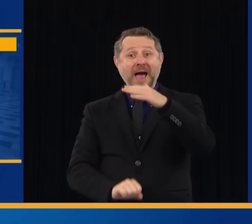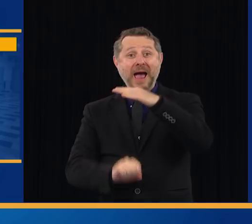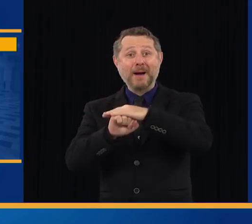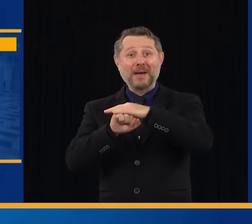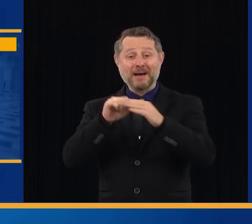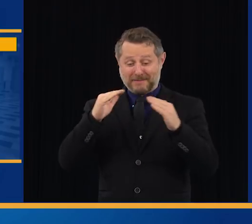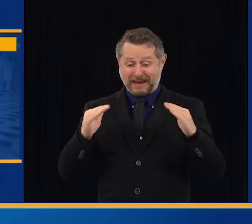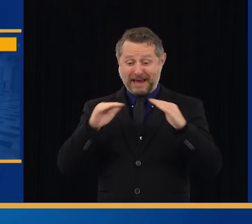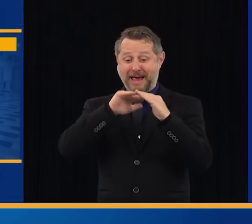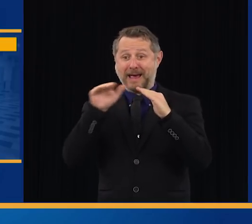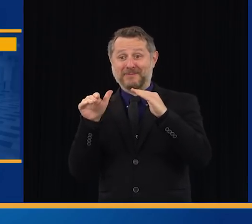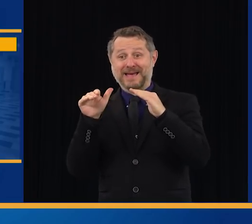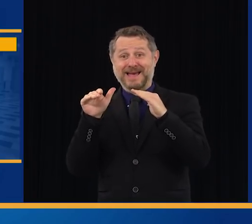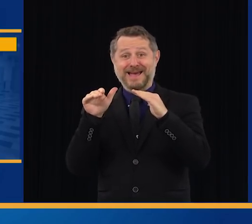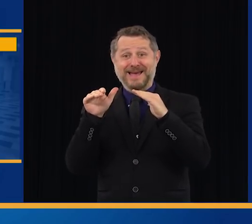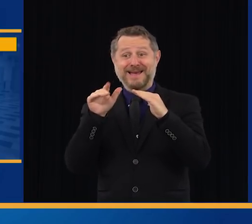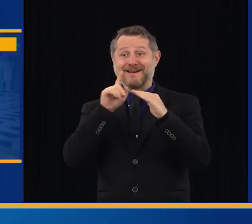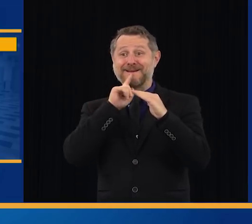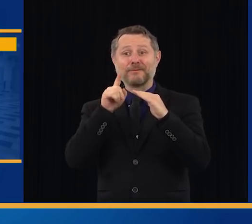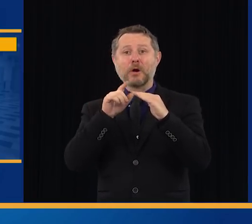flat? When does it start to curve?